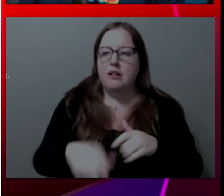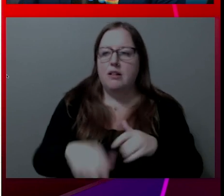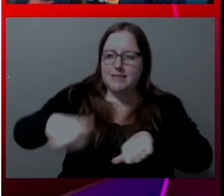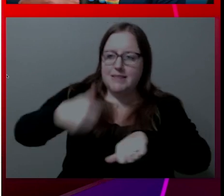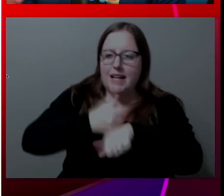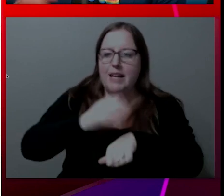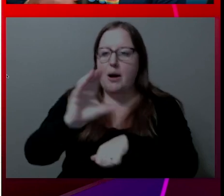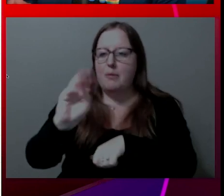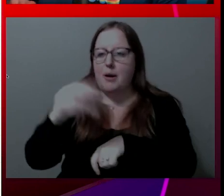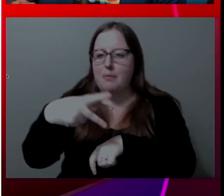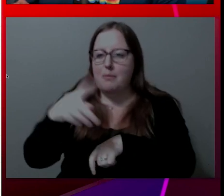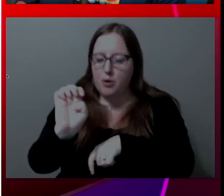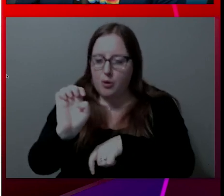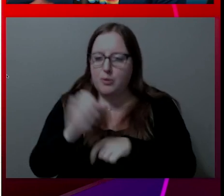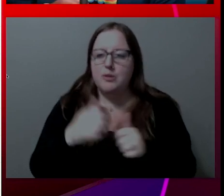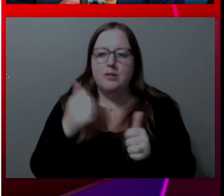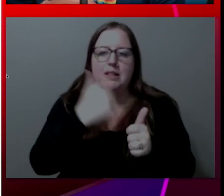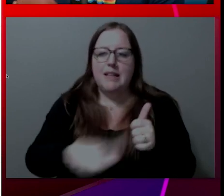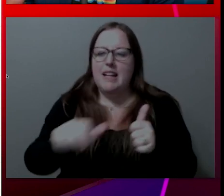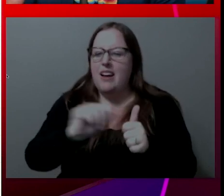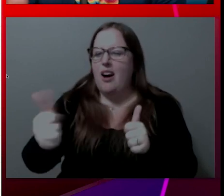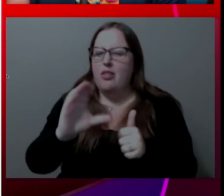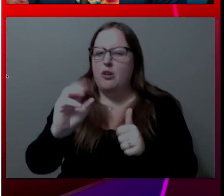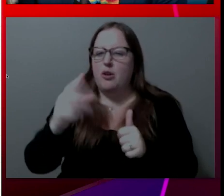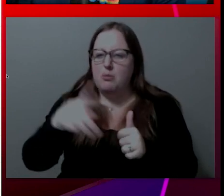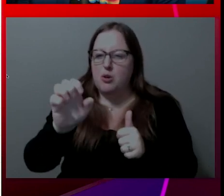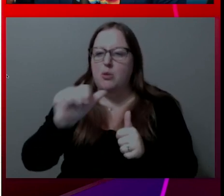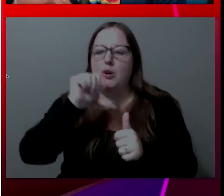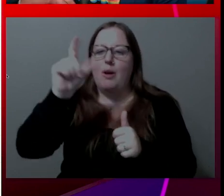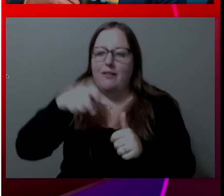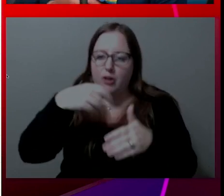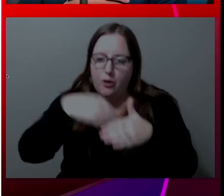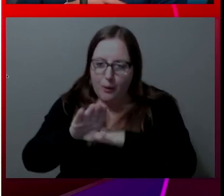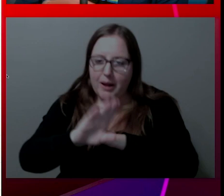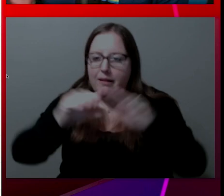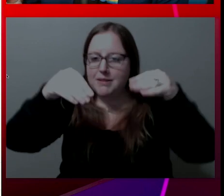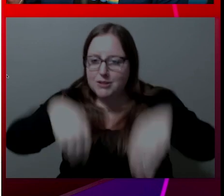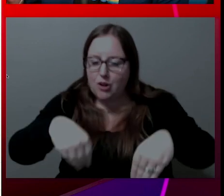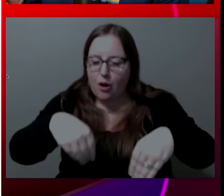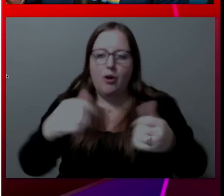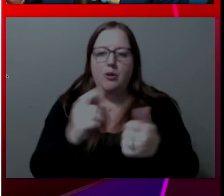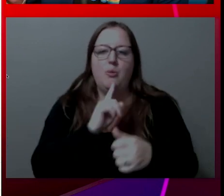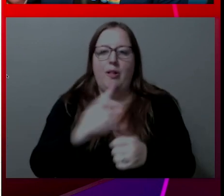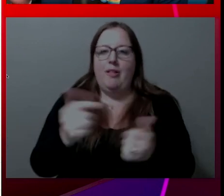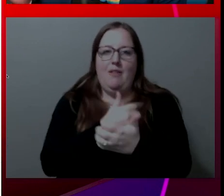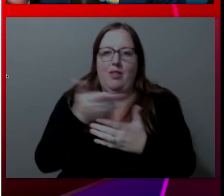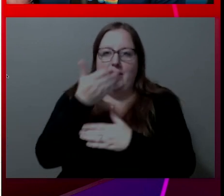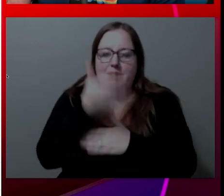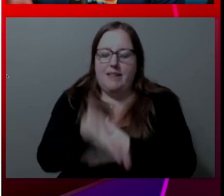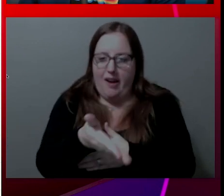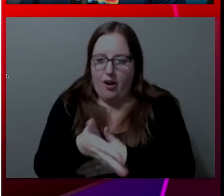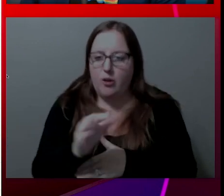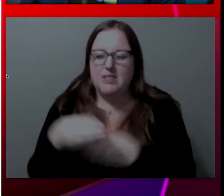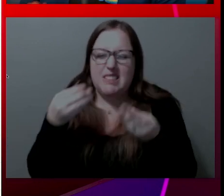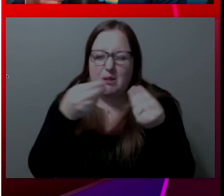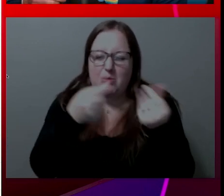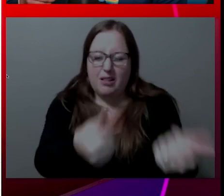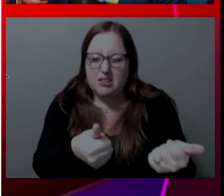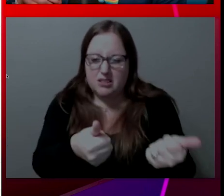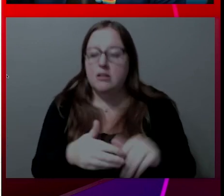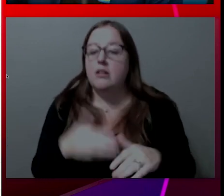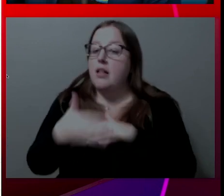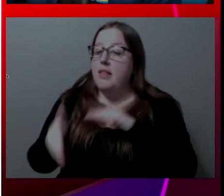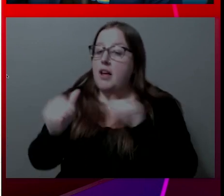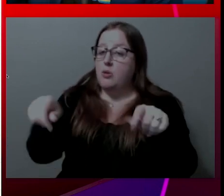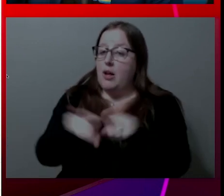compute, any of the underlying compute. They don't have to go and install packages. It's all in the Docker file. It's very seamless. And then you can